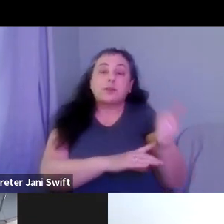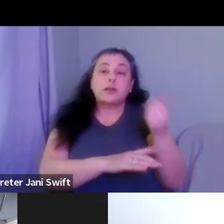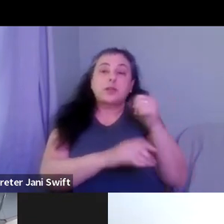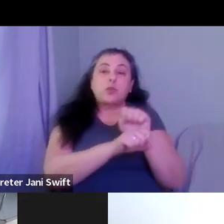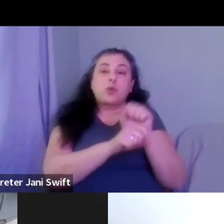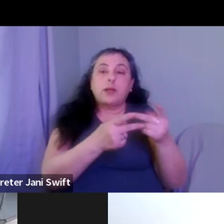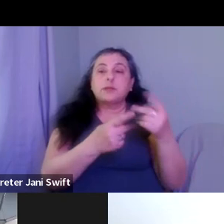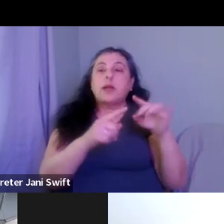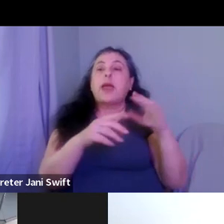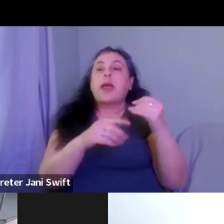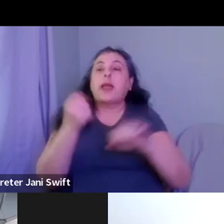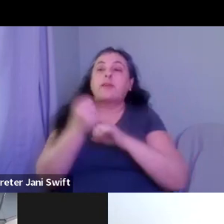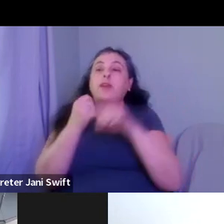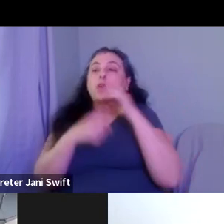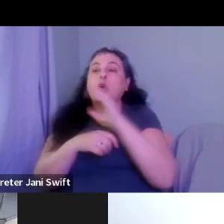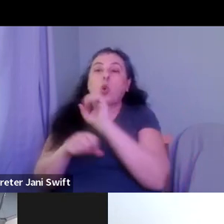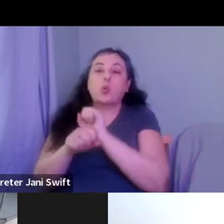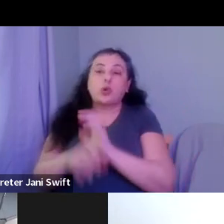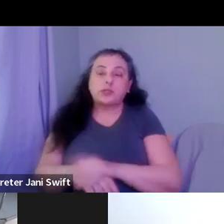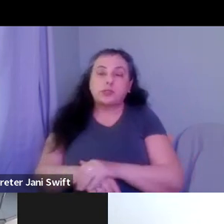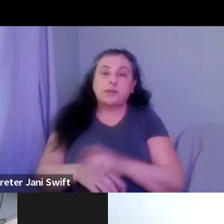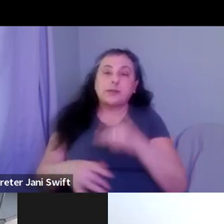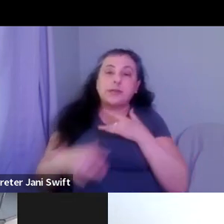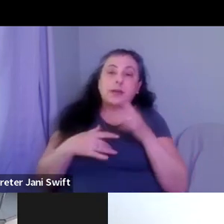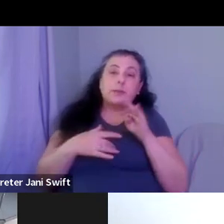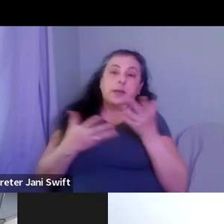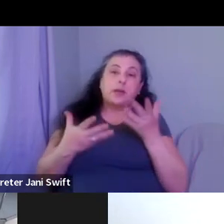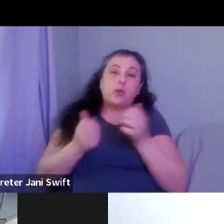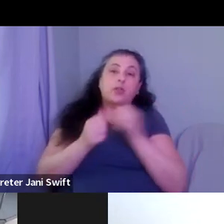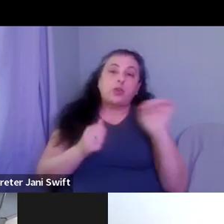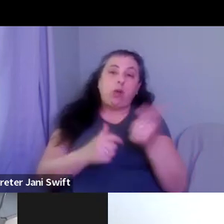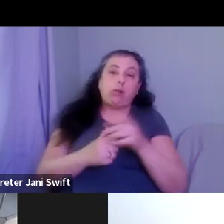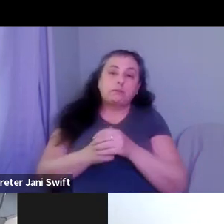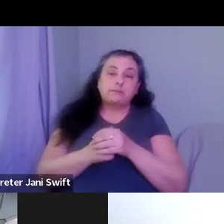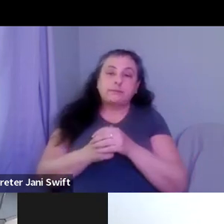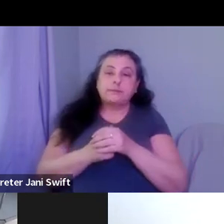advocate for their coworkers. Really excited to be here with you all.